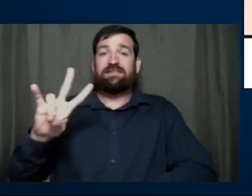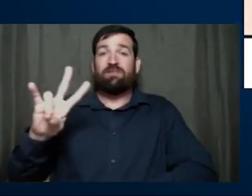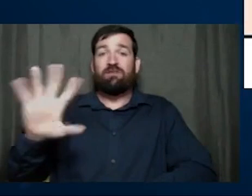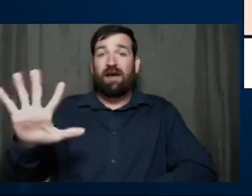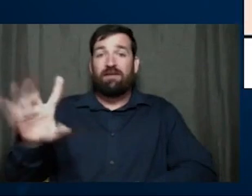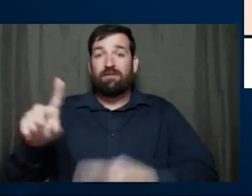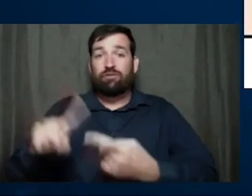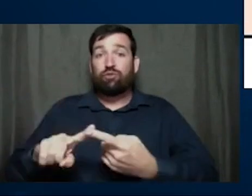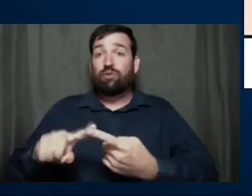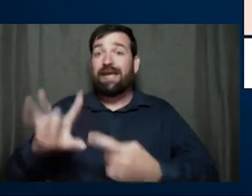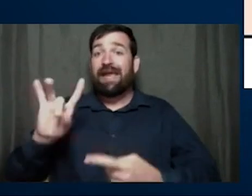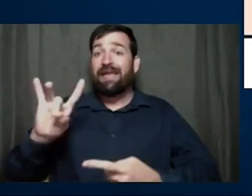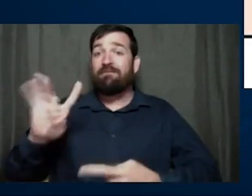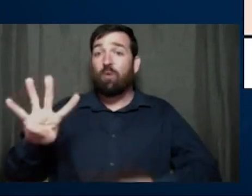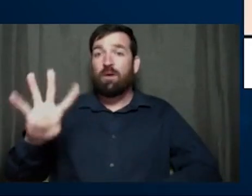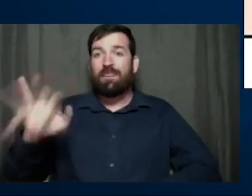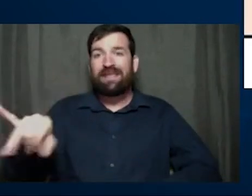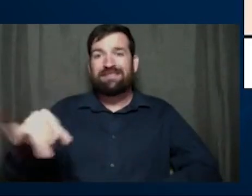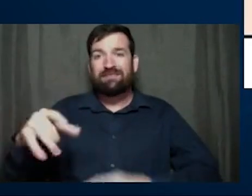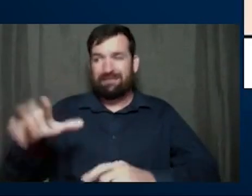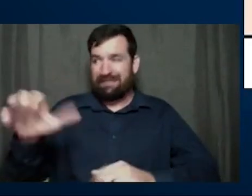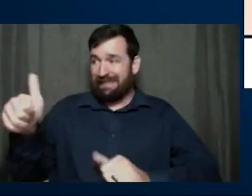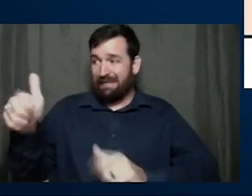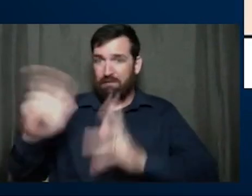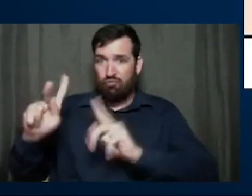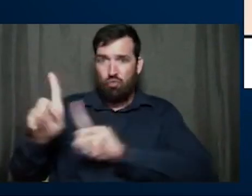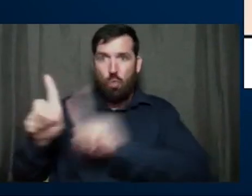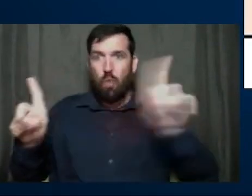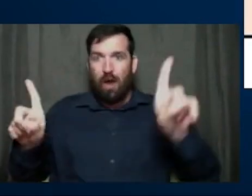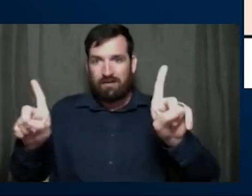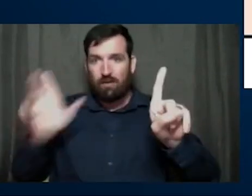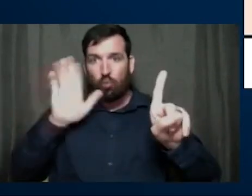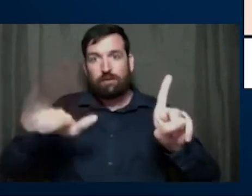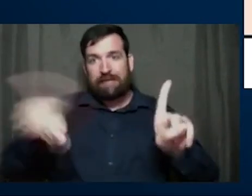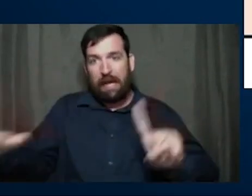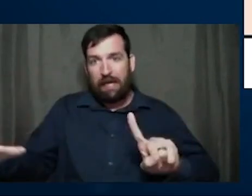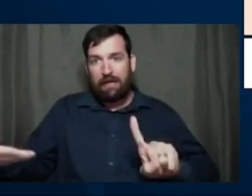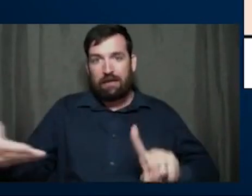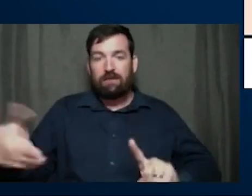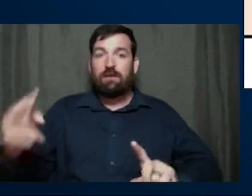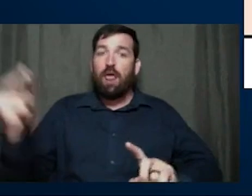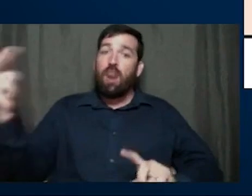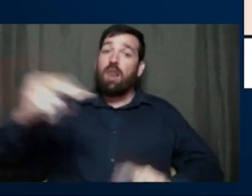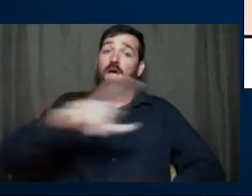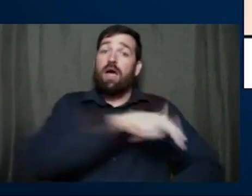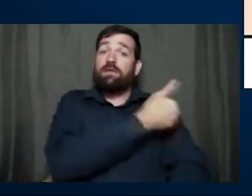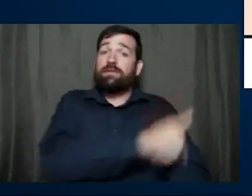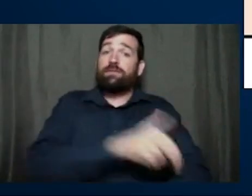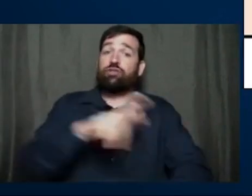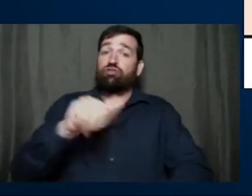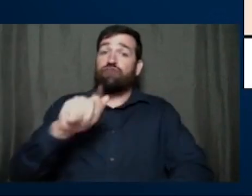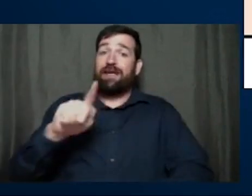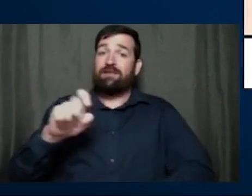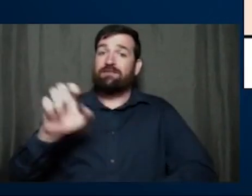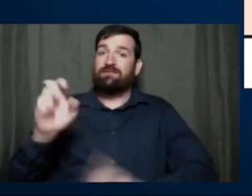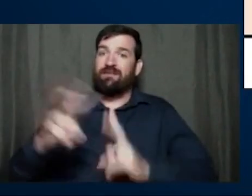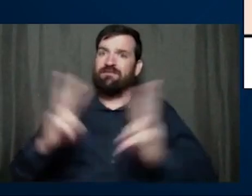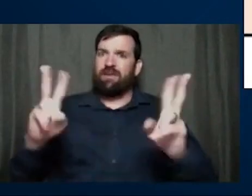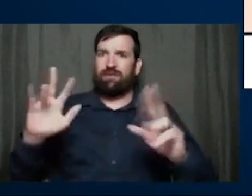that's higher numbers than I think a lot of us are comfortable with. If we look at the hospitalization rate, it can be very dramatic too.